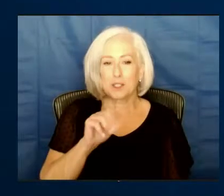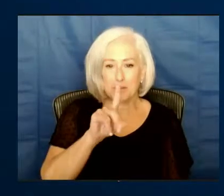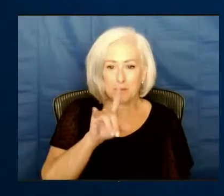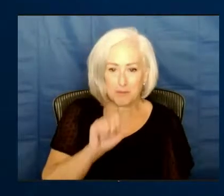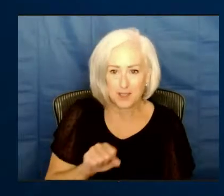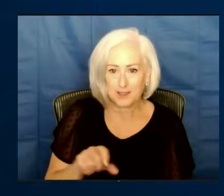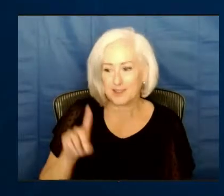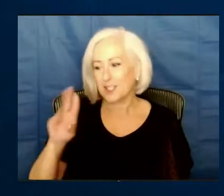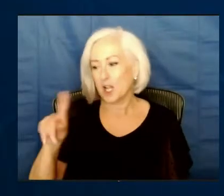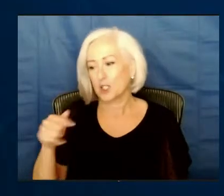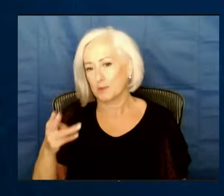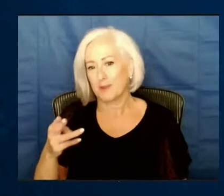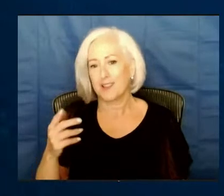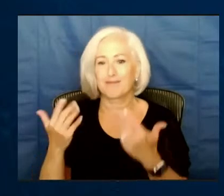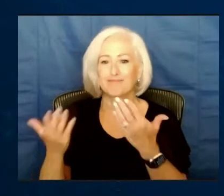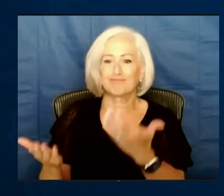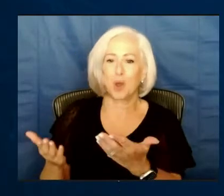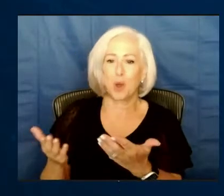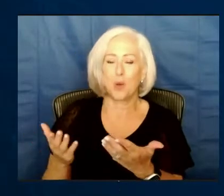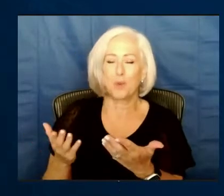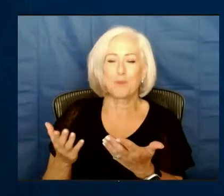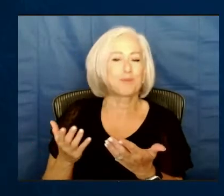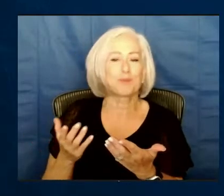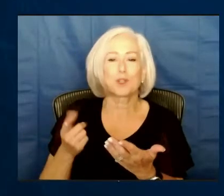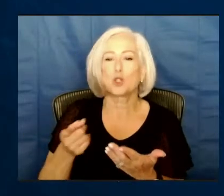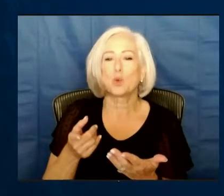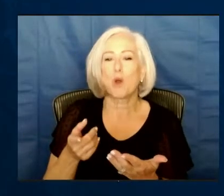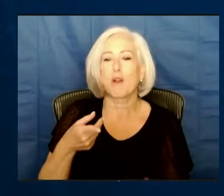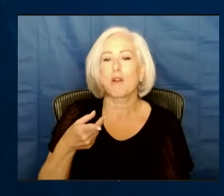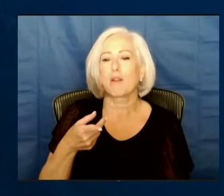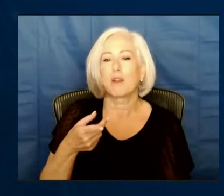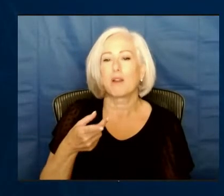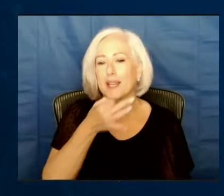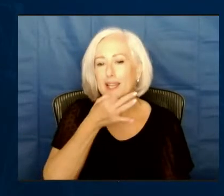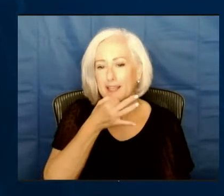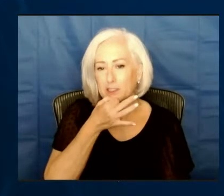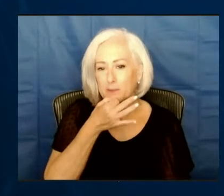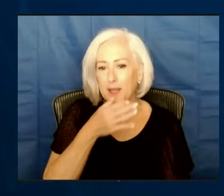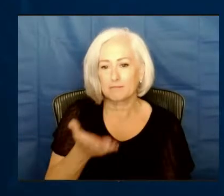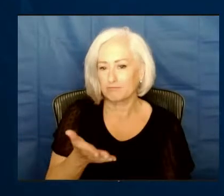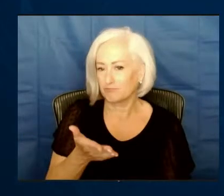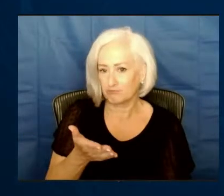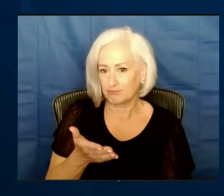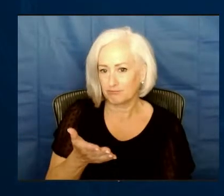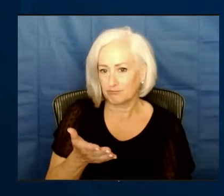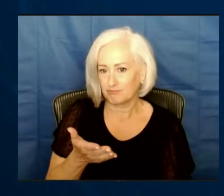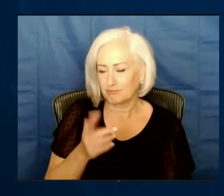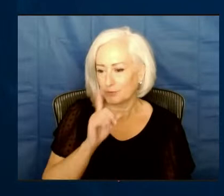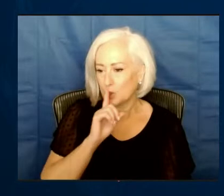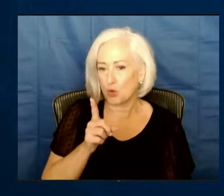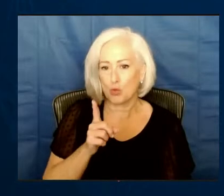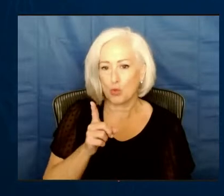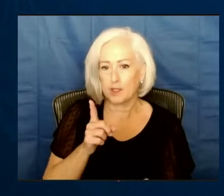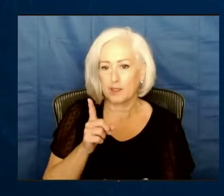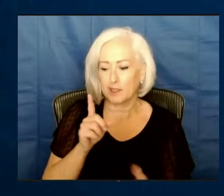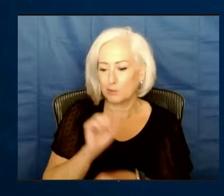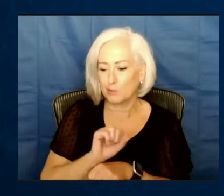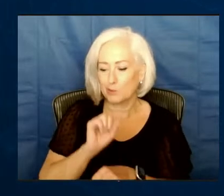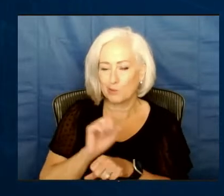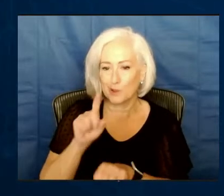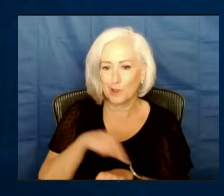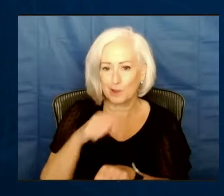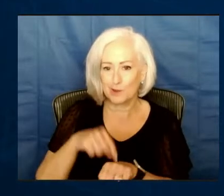shot at that. Dr. Smith, you're a pop health expert, and you're well established in this field. Thoughts about Medicare for All or other